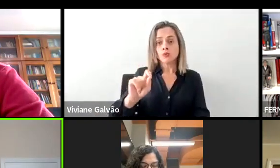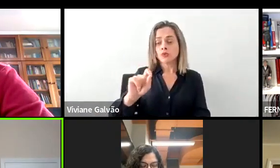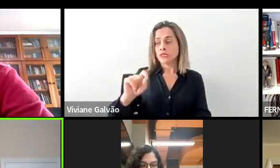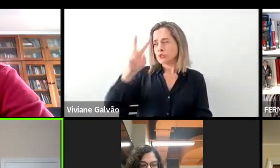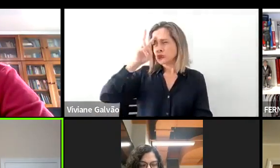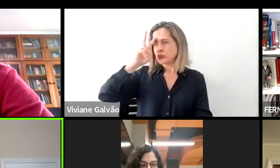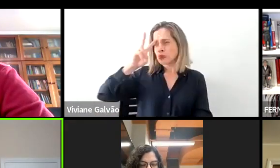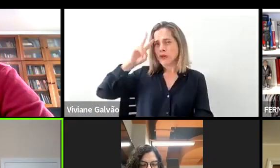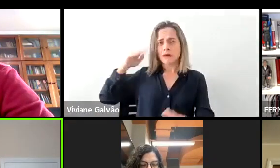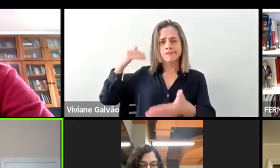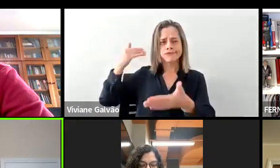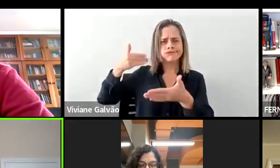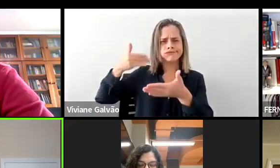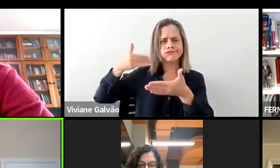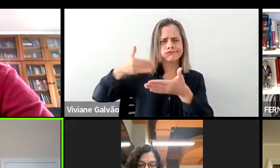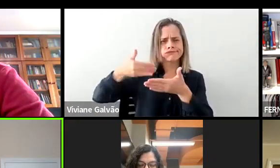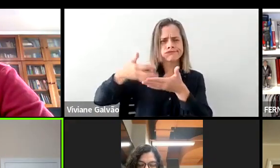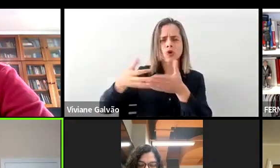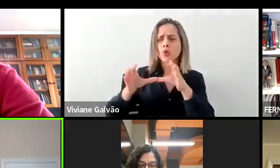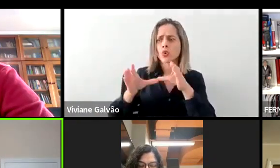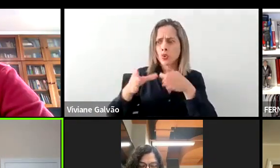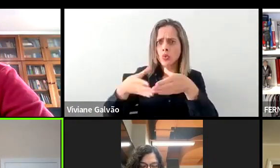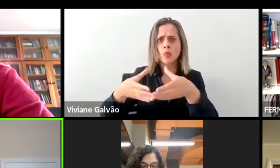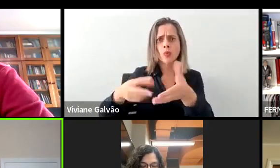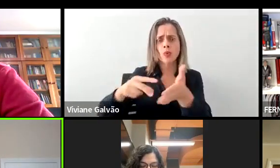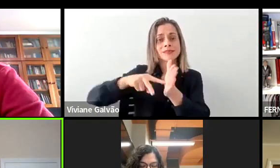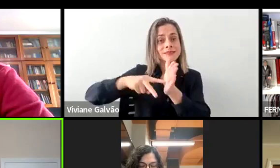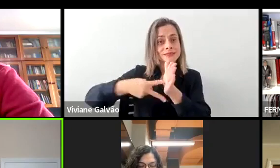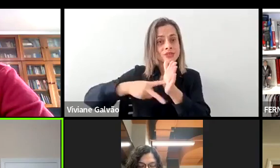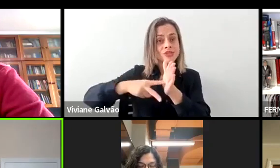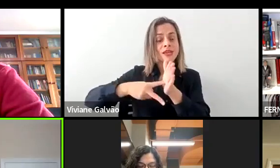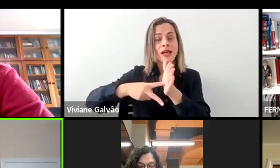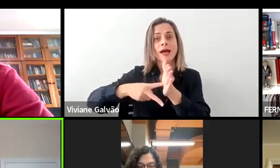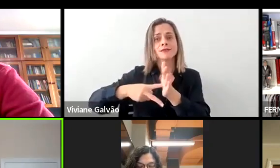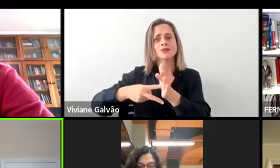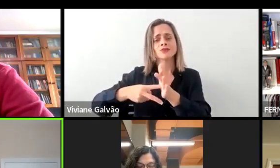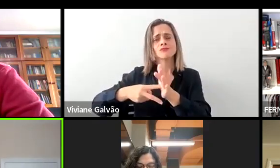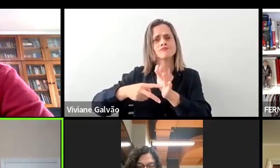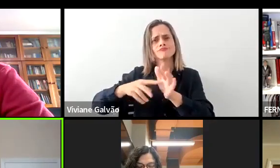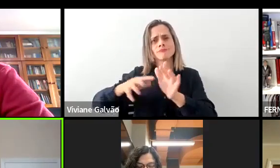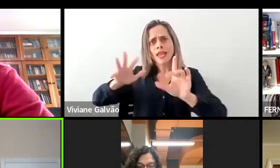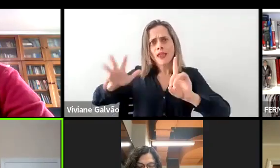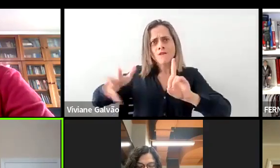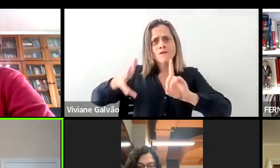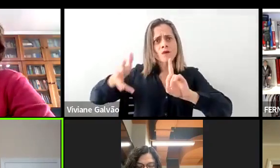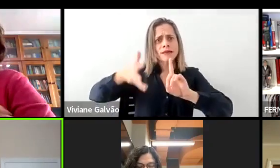original consciousness, class consciousness, and they were, of course, formed in the most